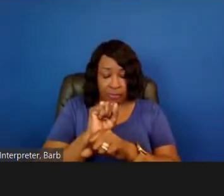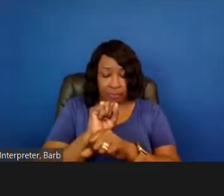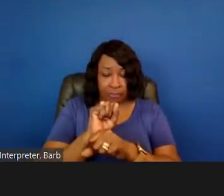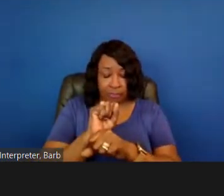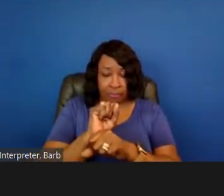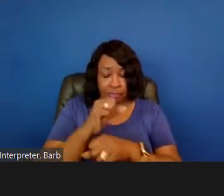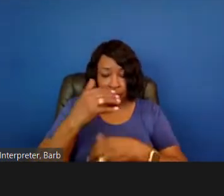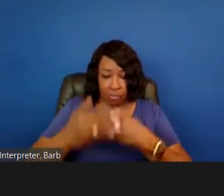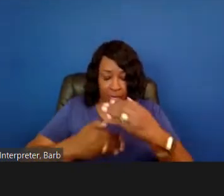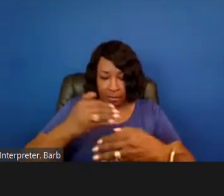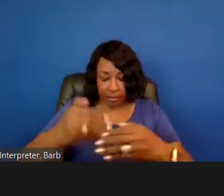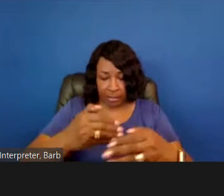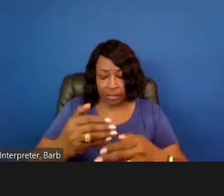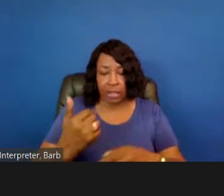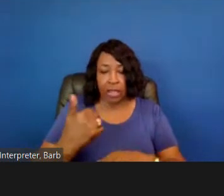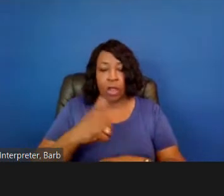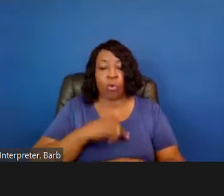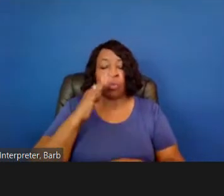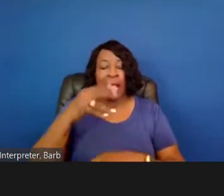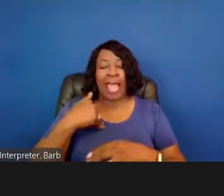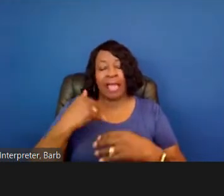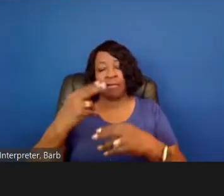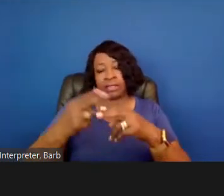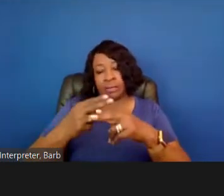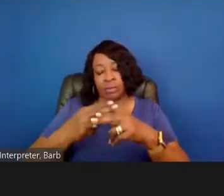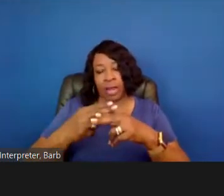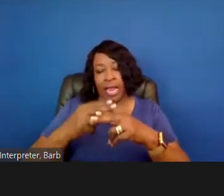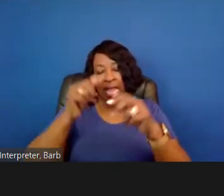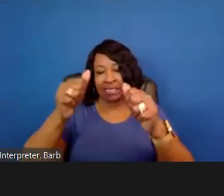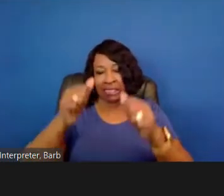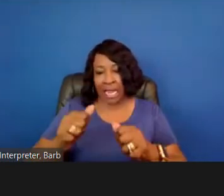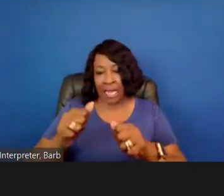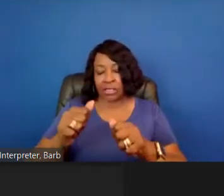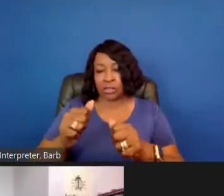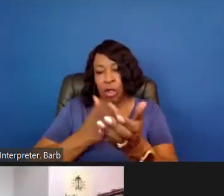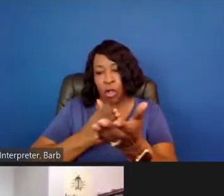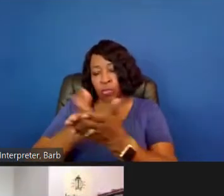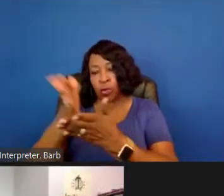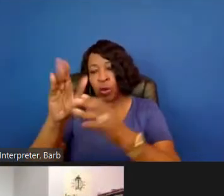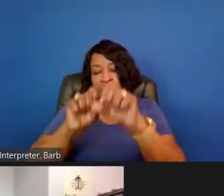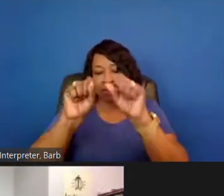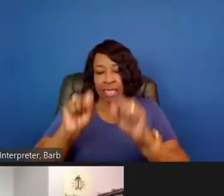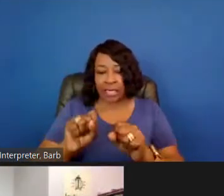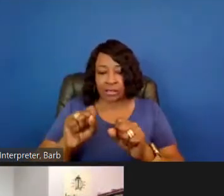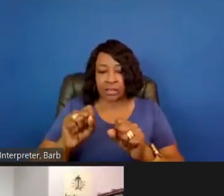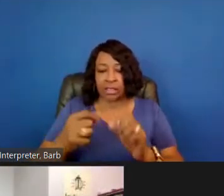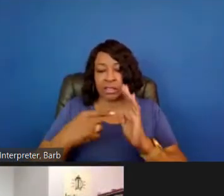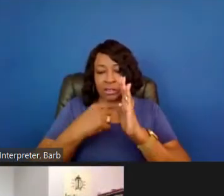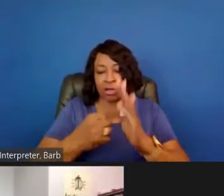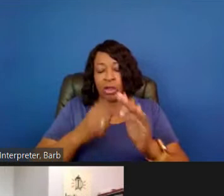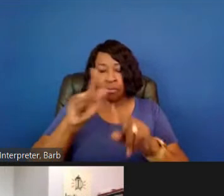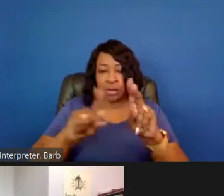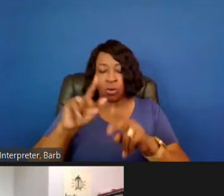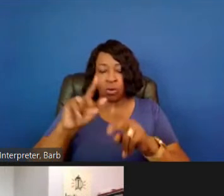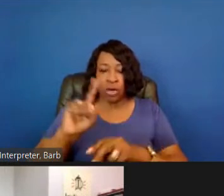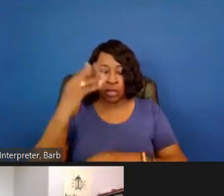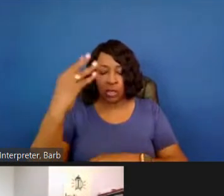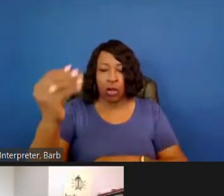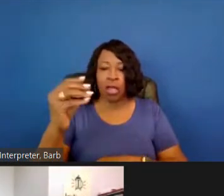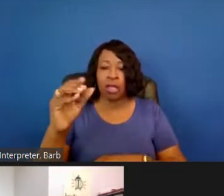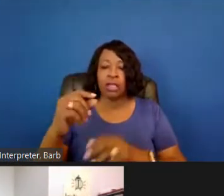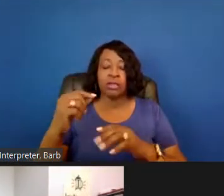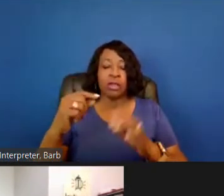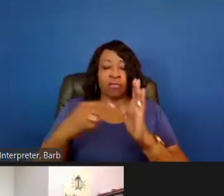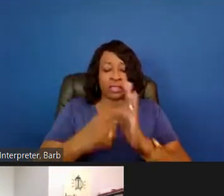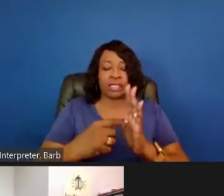And we'll have temporary signage through the stations to point people in the right direction for transfer. For example, if you get off the Redline at Lake, right